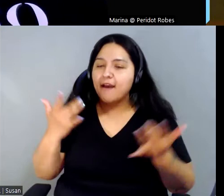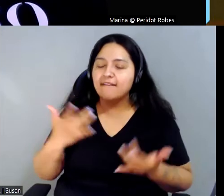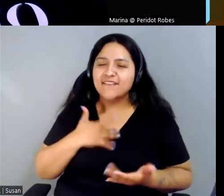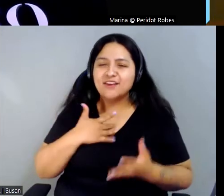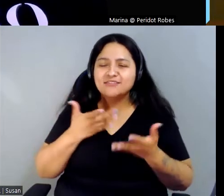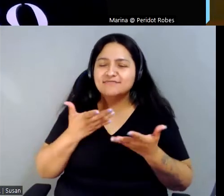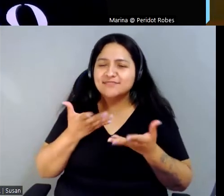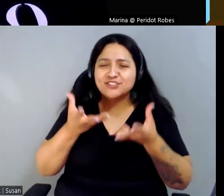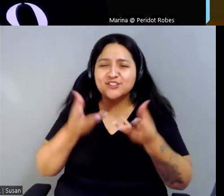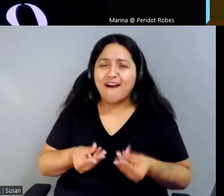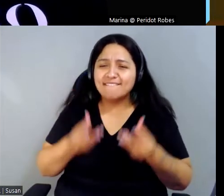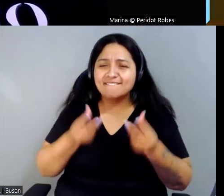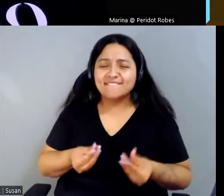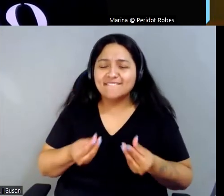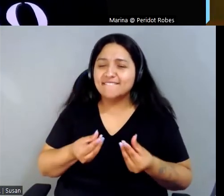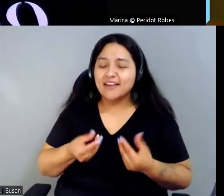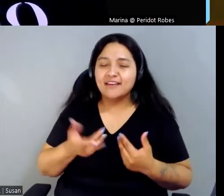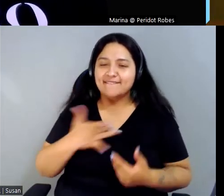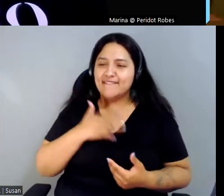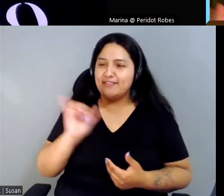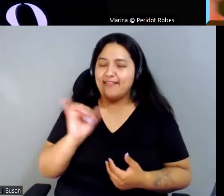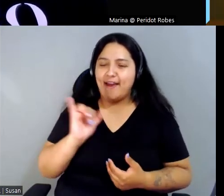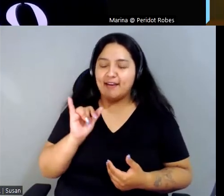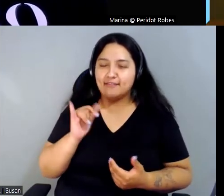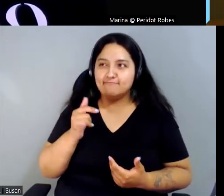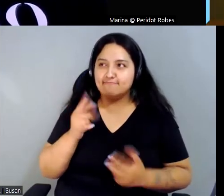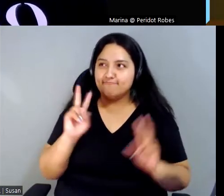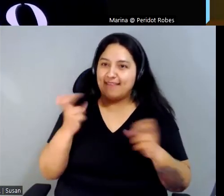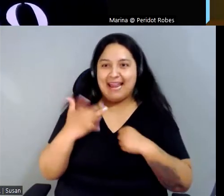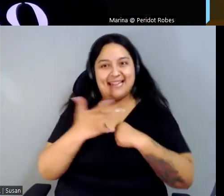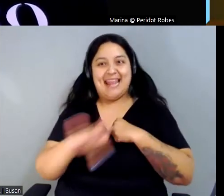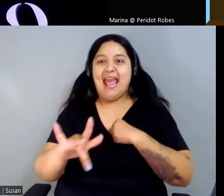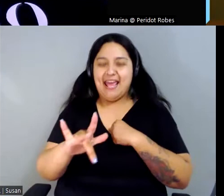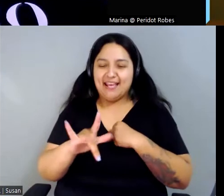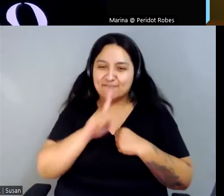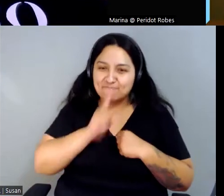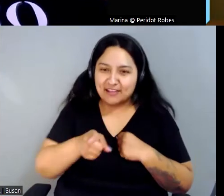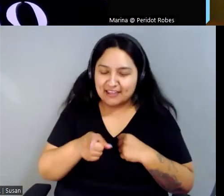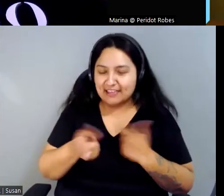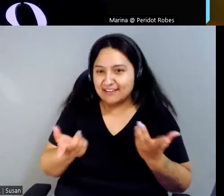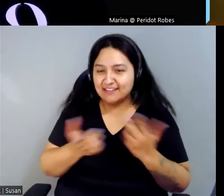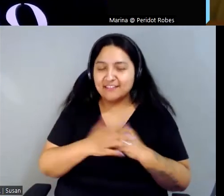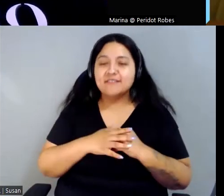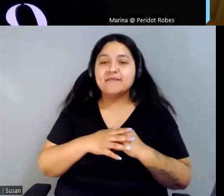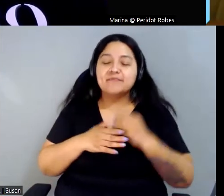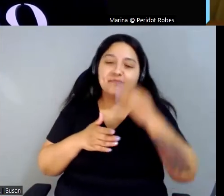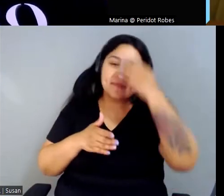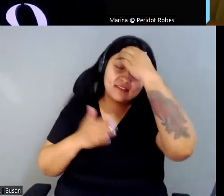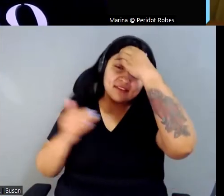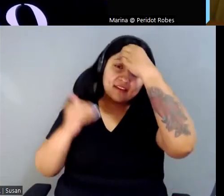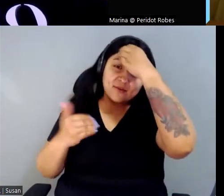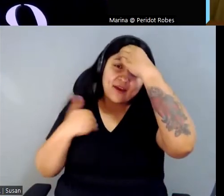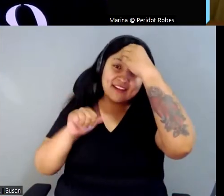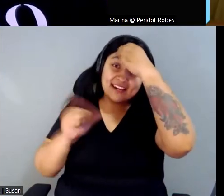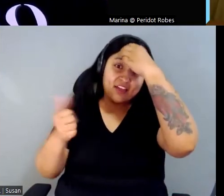be naked, but you can't be naked, you absolutely have to wear something. This is going to be next to naked, basically. And we also have robe. I'm